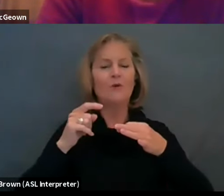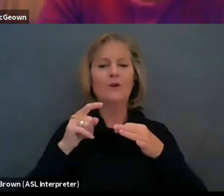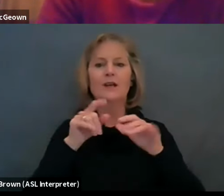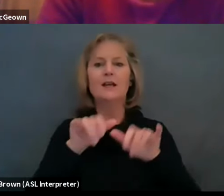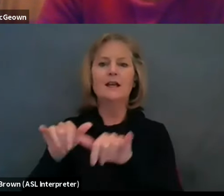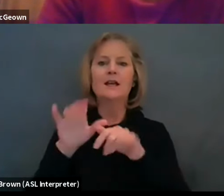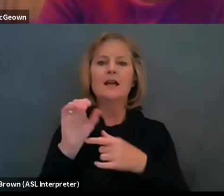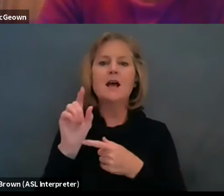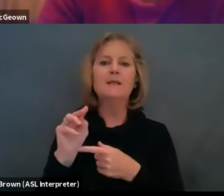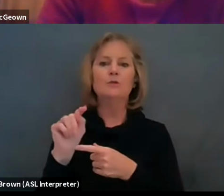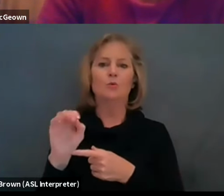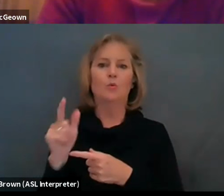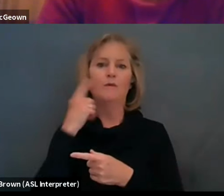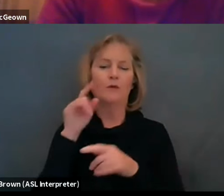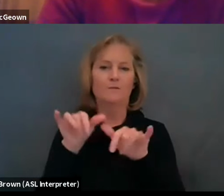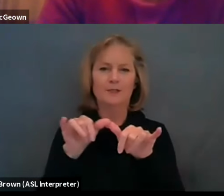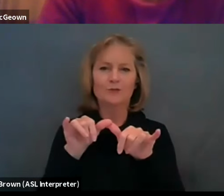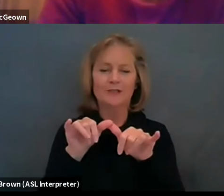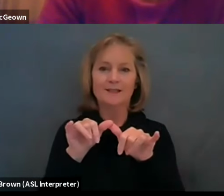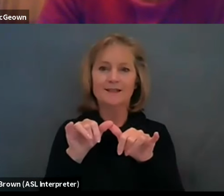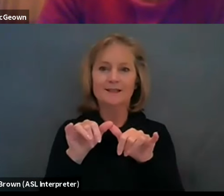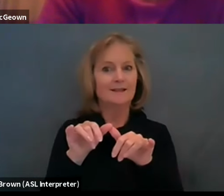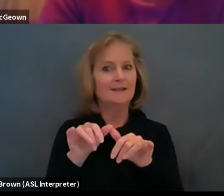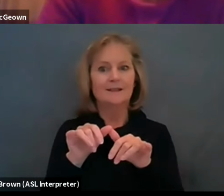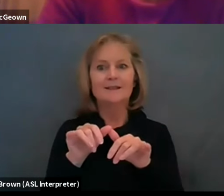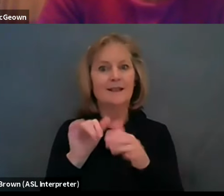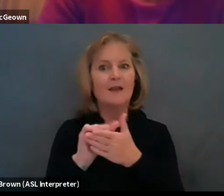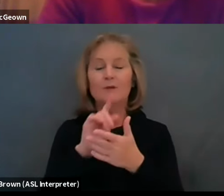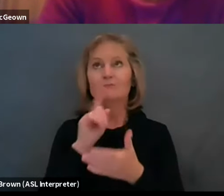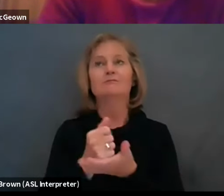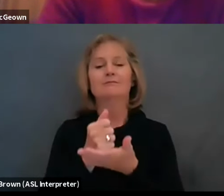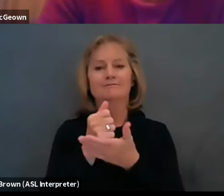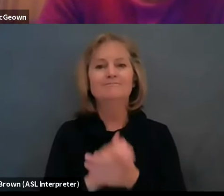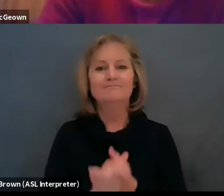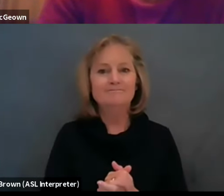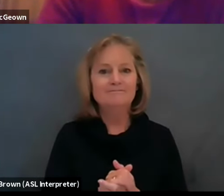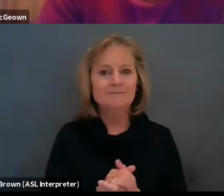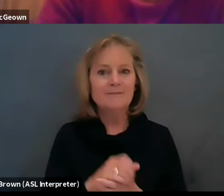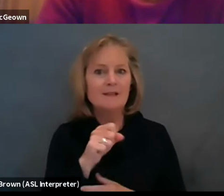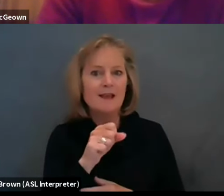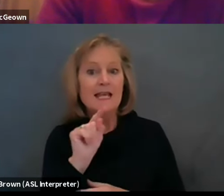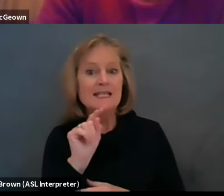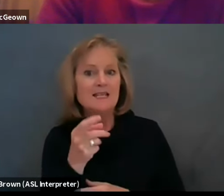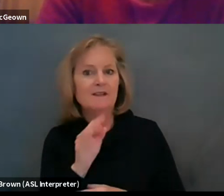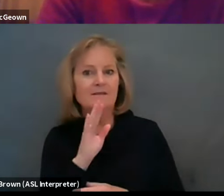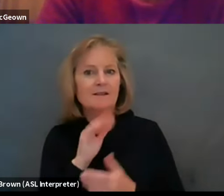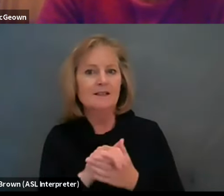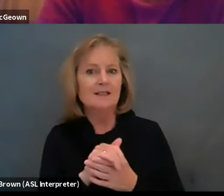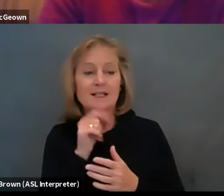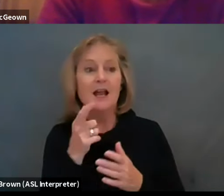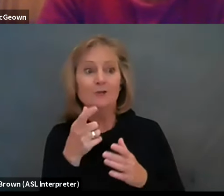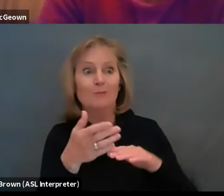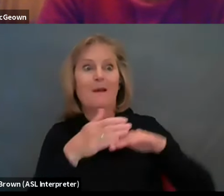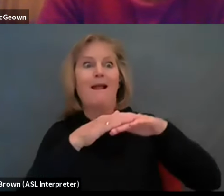common tool for measuring would be incredibly helpful. Yeah, I mean, just not to pile